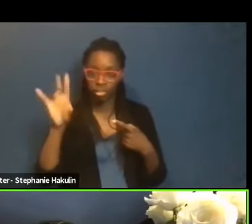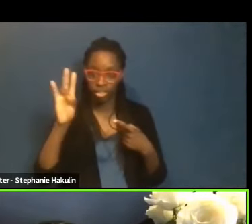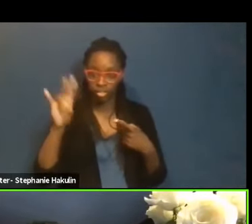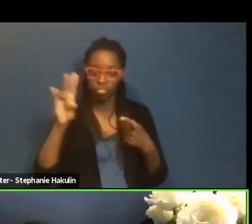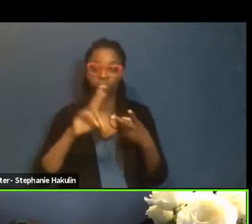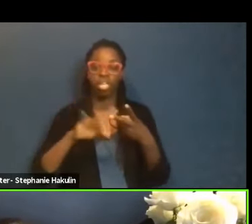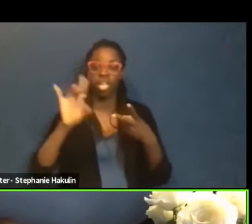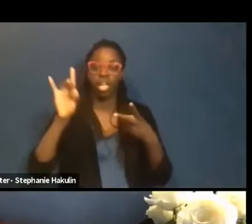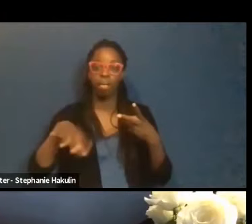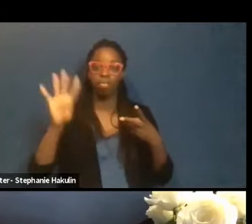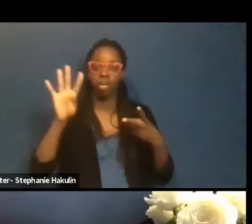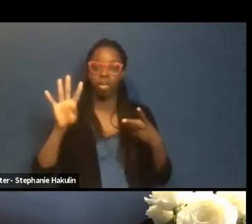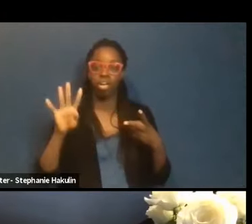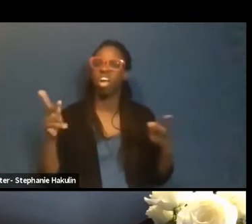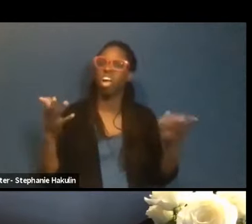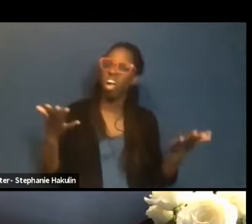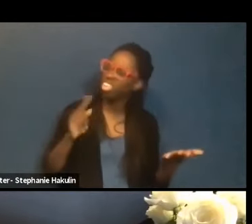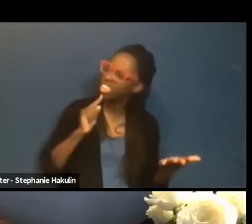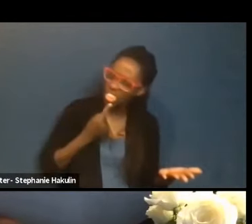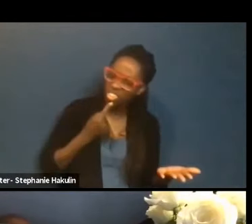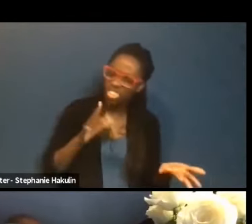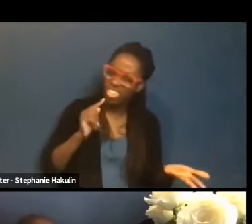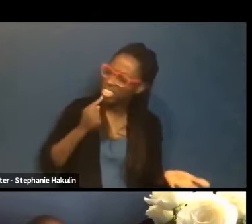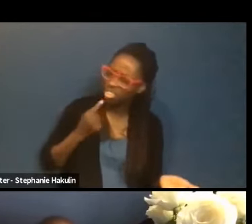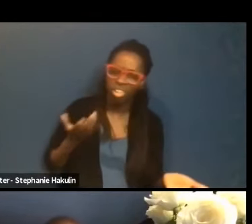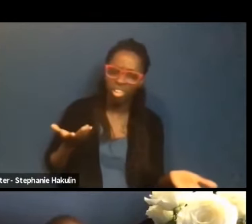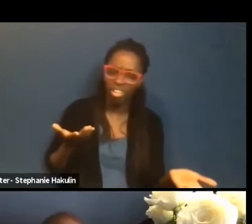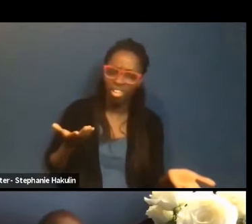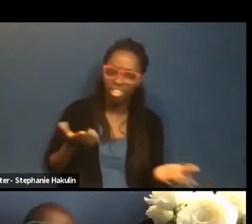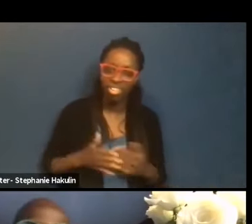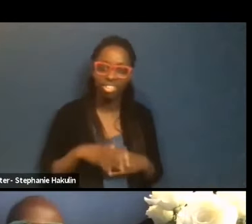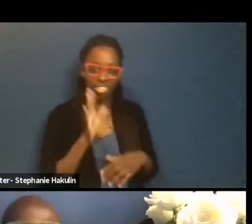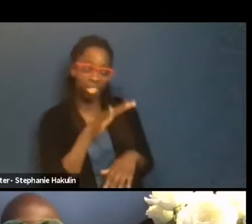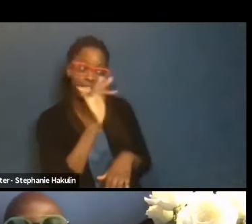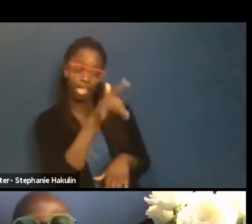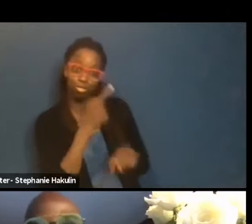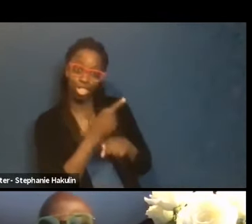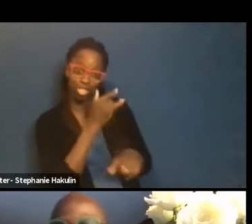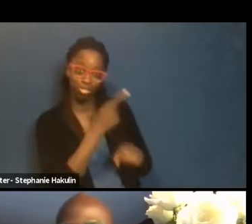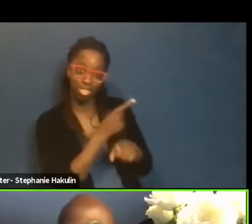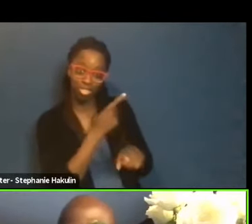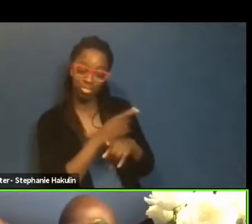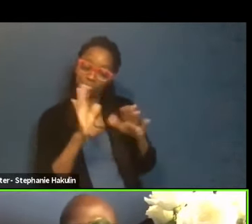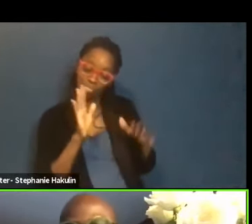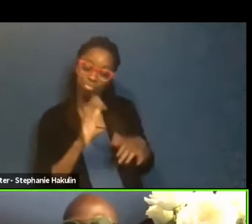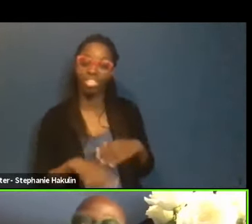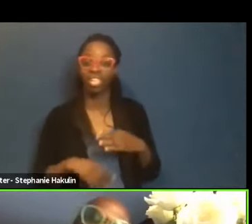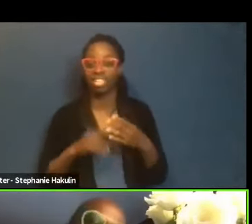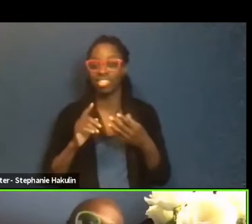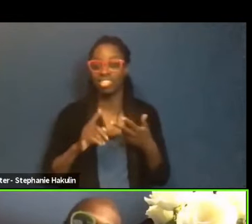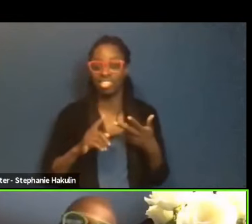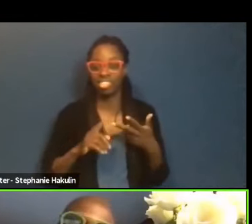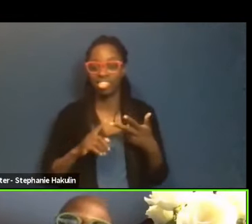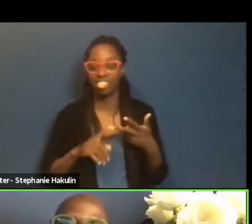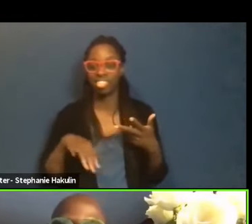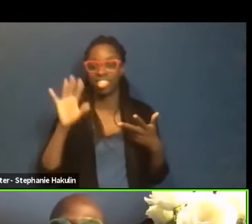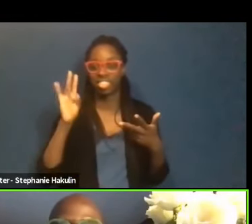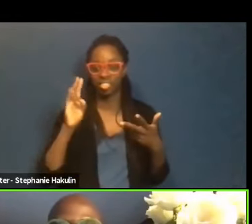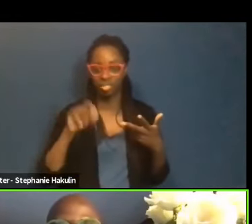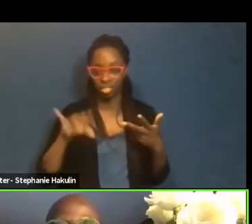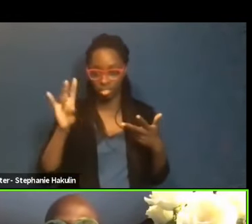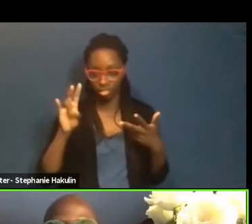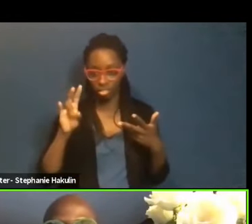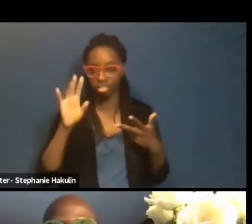Come on. Yeah. Dog. Make that noise again, Bamuthi, for me. From low to high again, we have a 7, an 8.4,